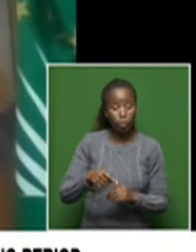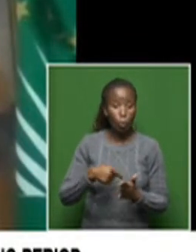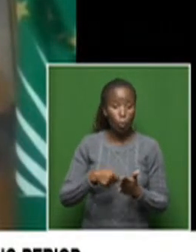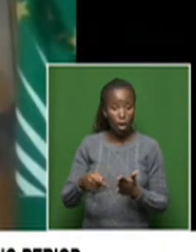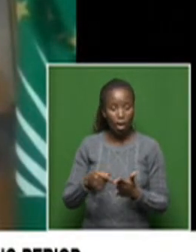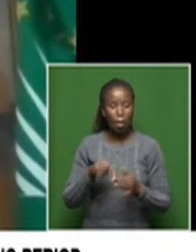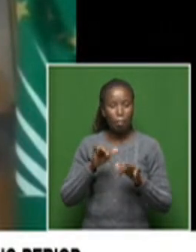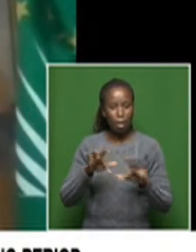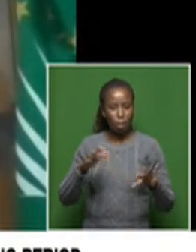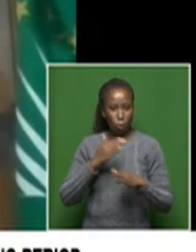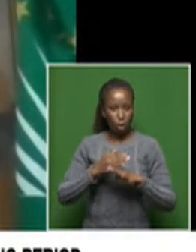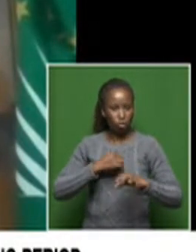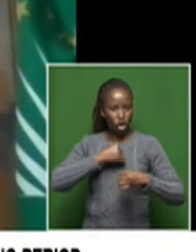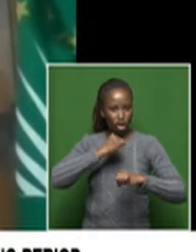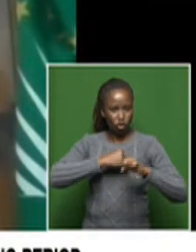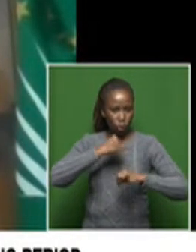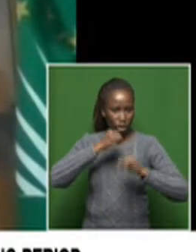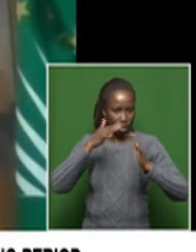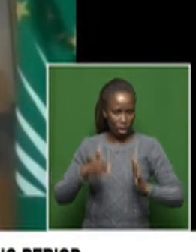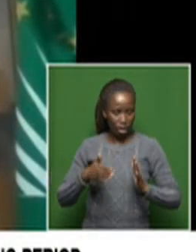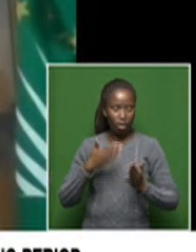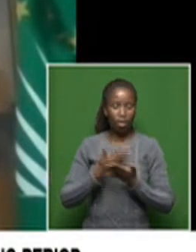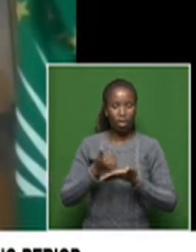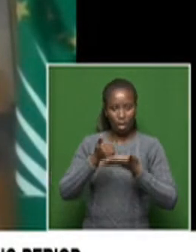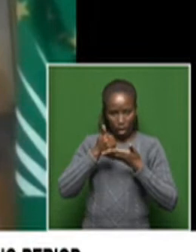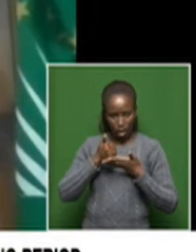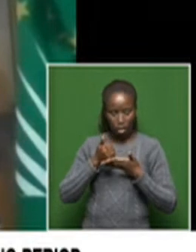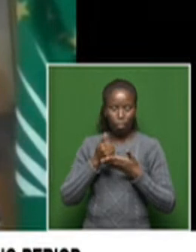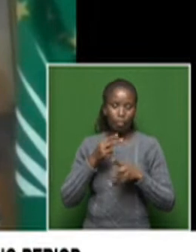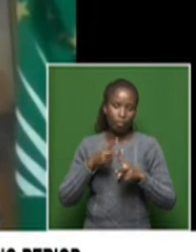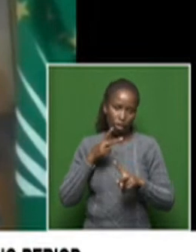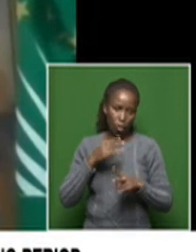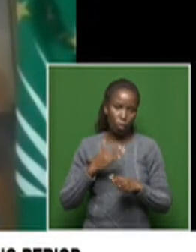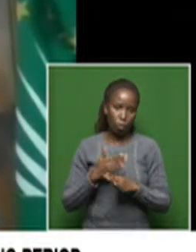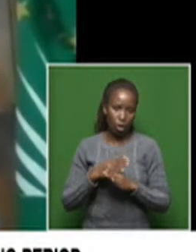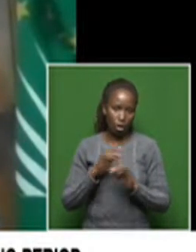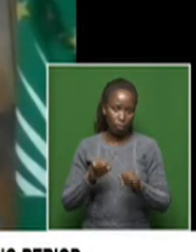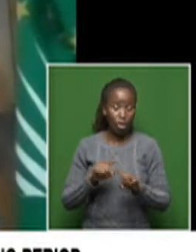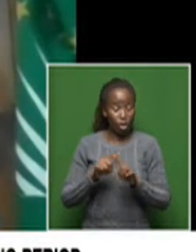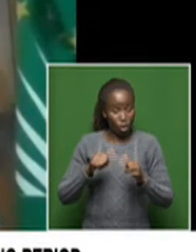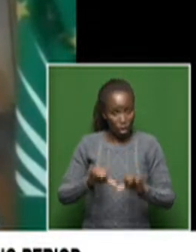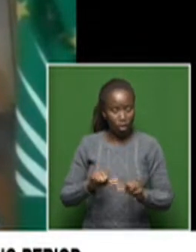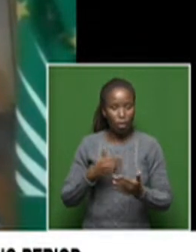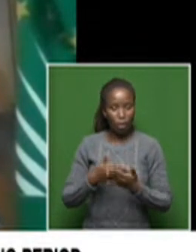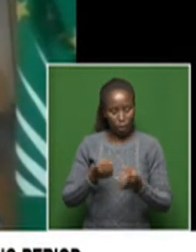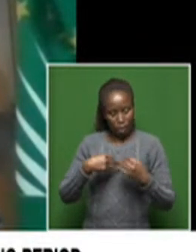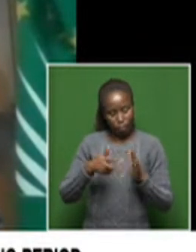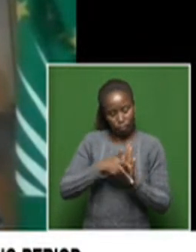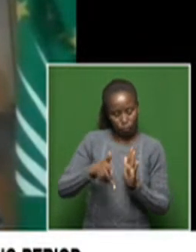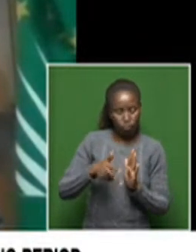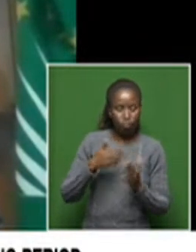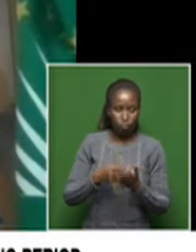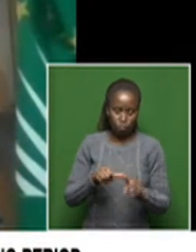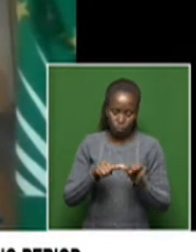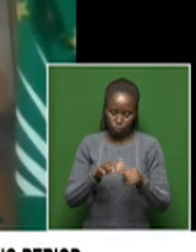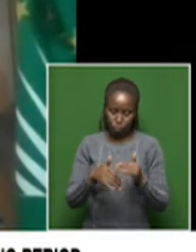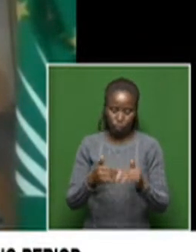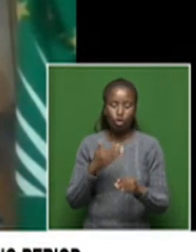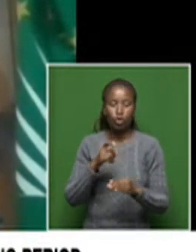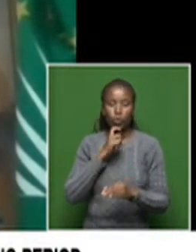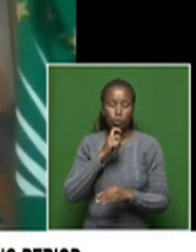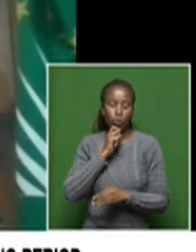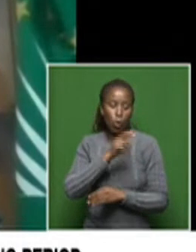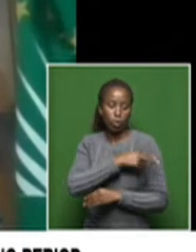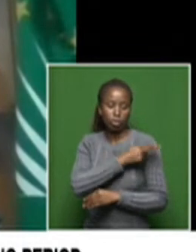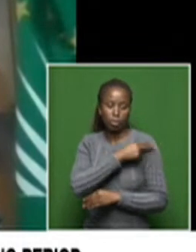will assist in terms of finalizing the work and also giving the certification for occupation of the hospital so that we can